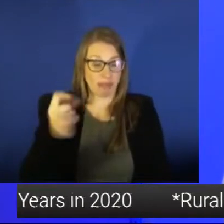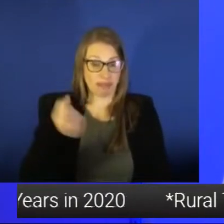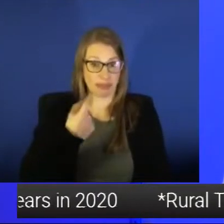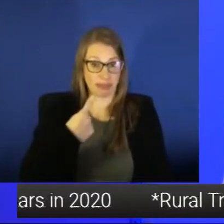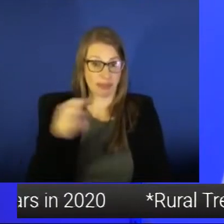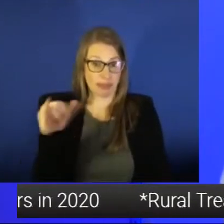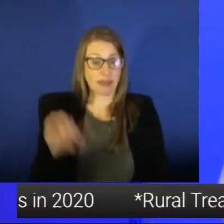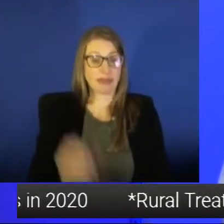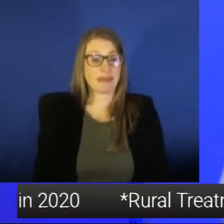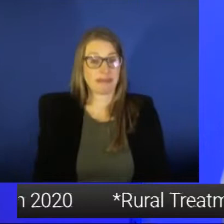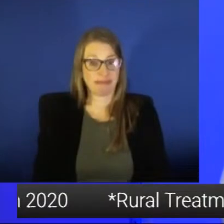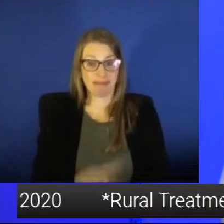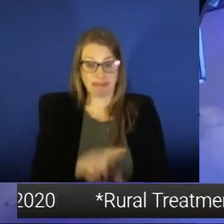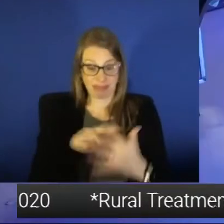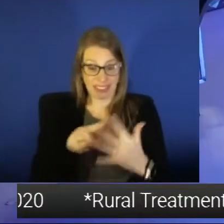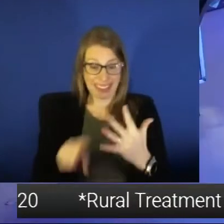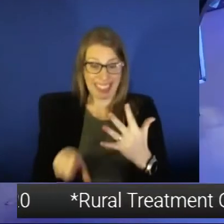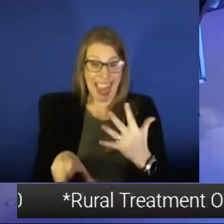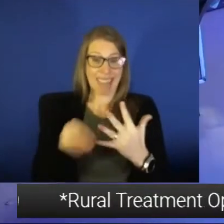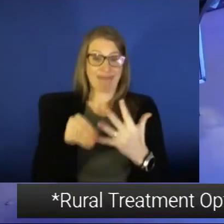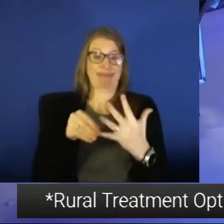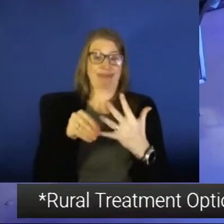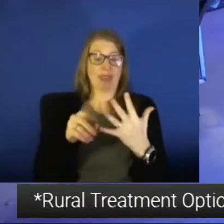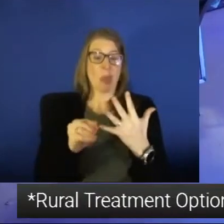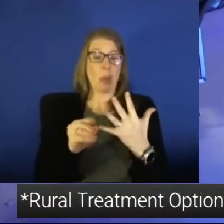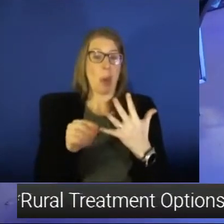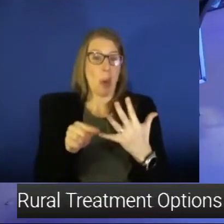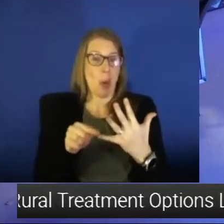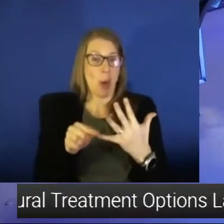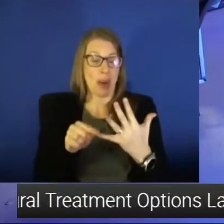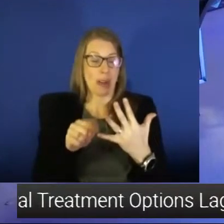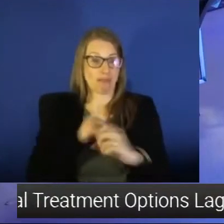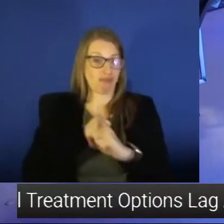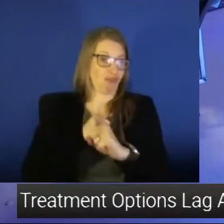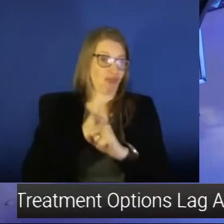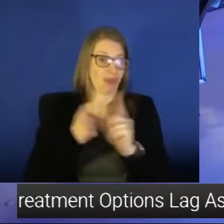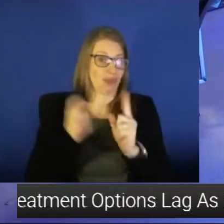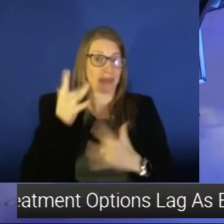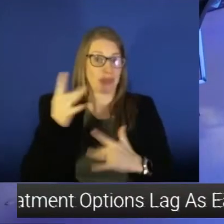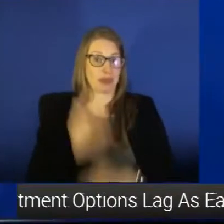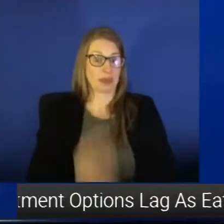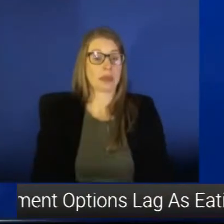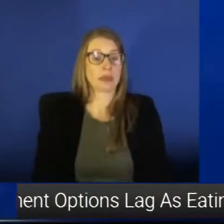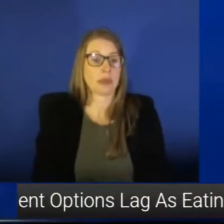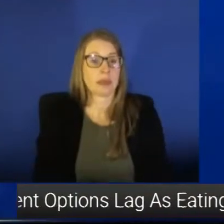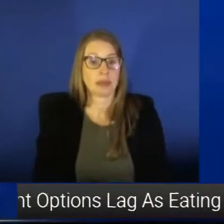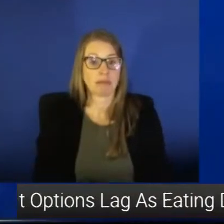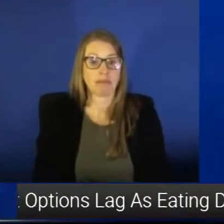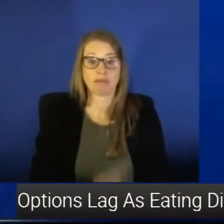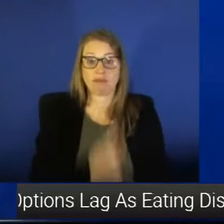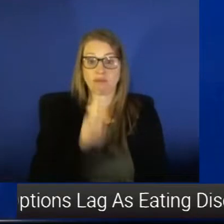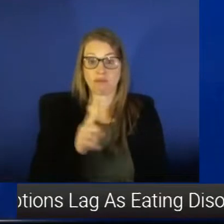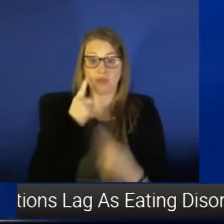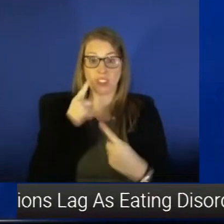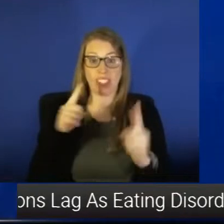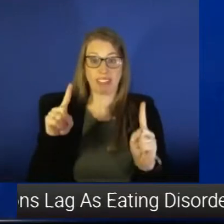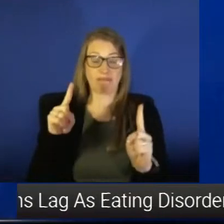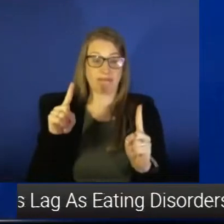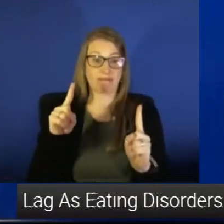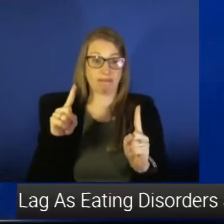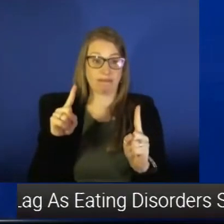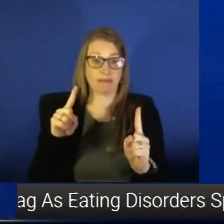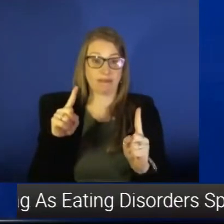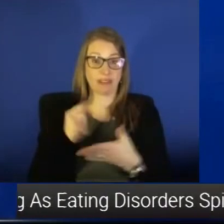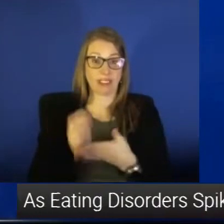can deal with this disease. And the good news is that we have actually really effective therapy now for COVID-19. If we get you treated early